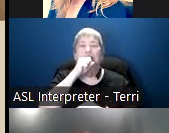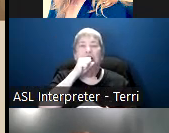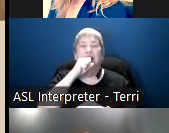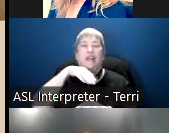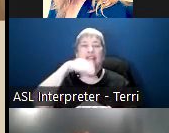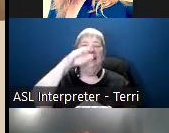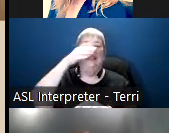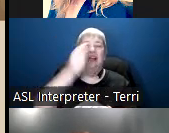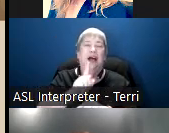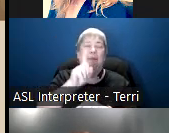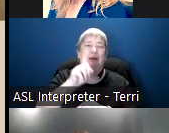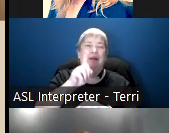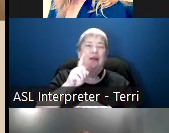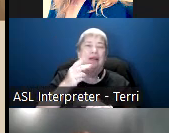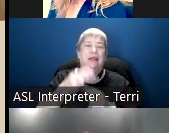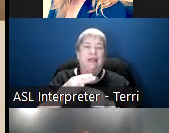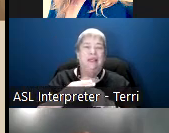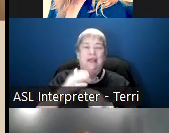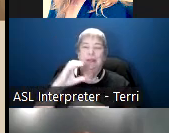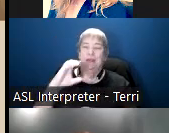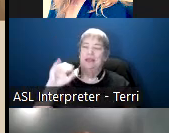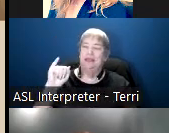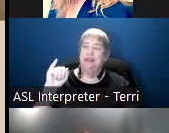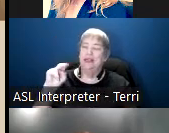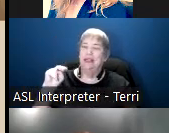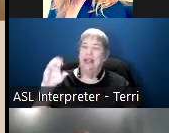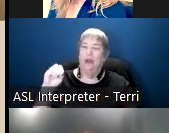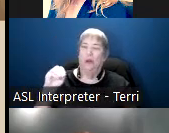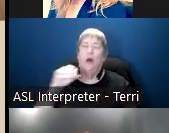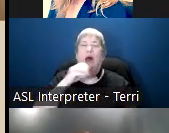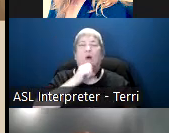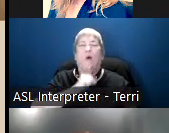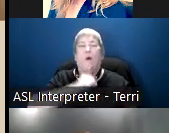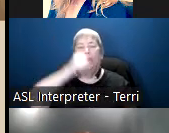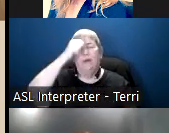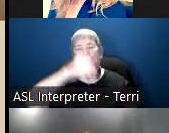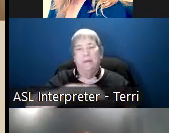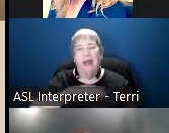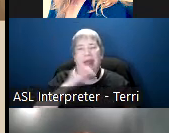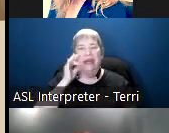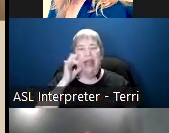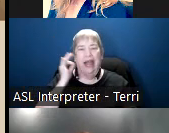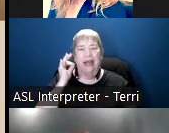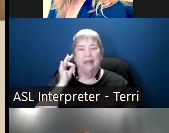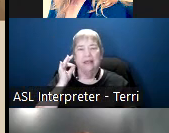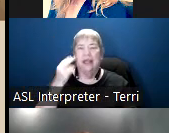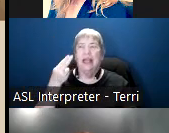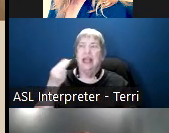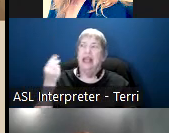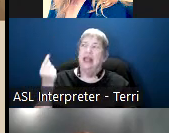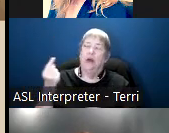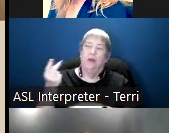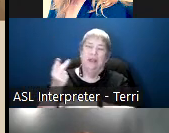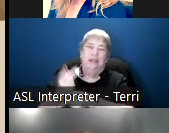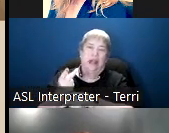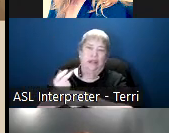top here. His name is Cinco. It's just an old man cat, and he is unapologetic about his self-care. When he wants to